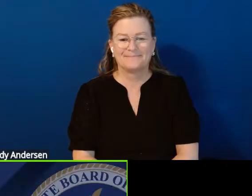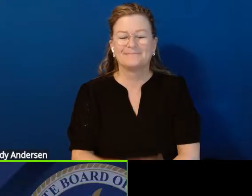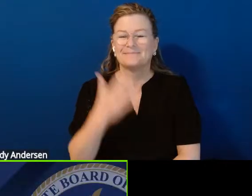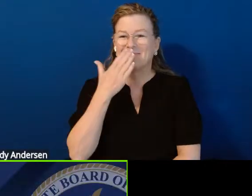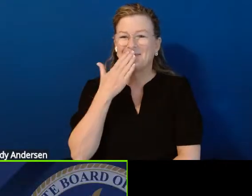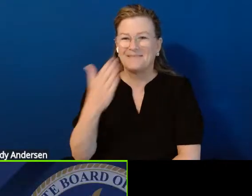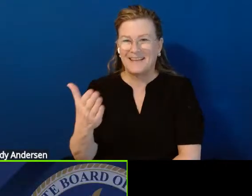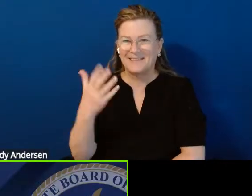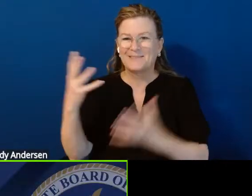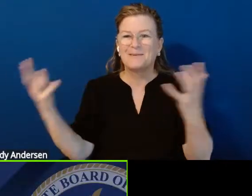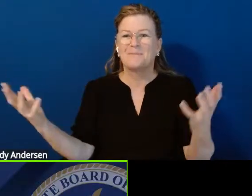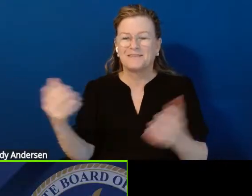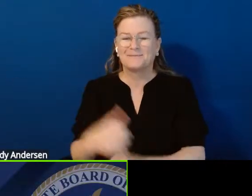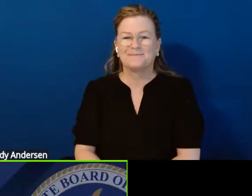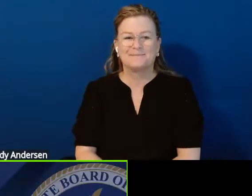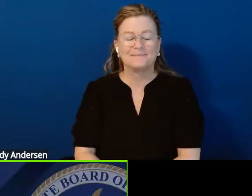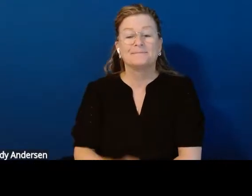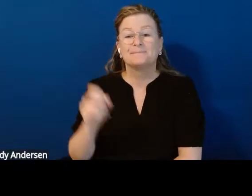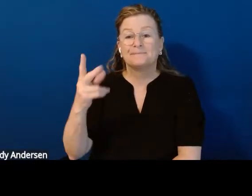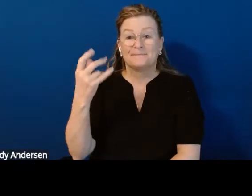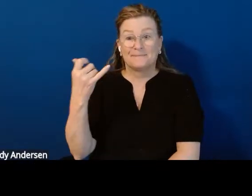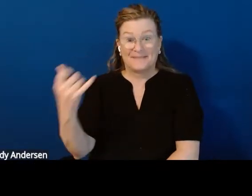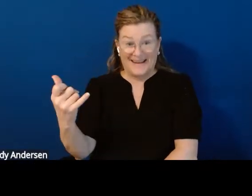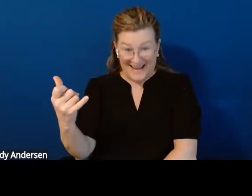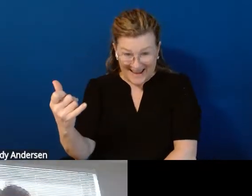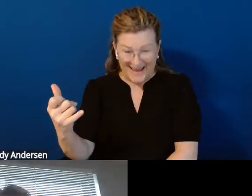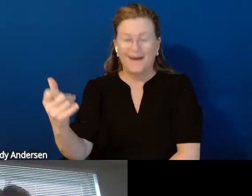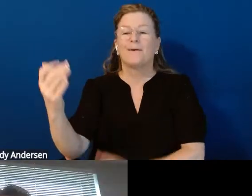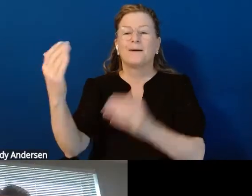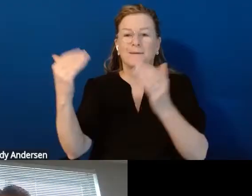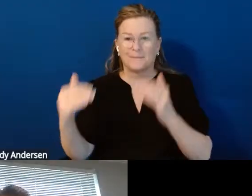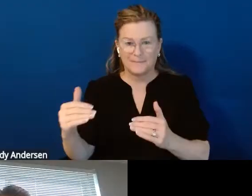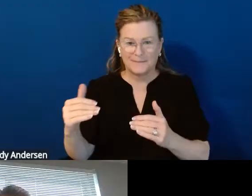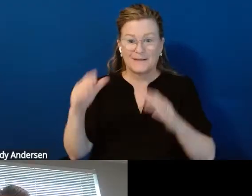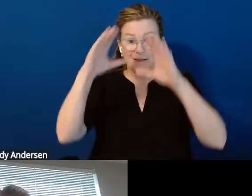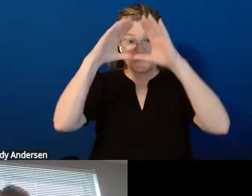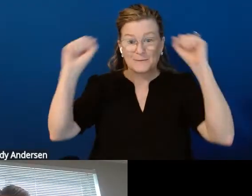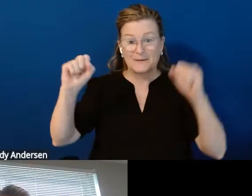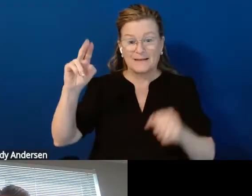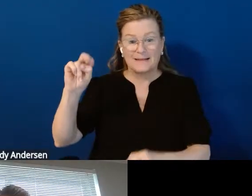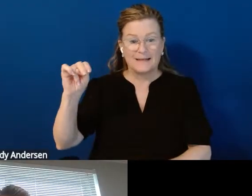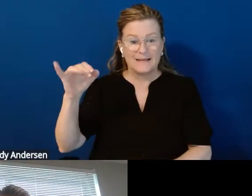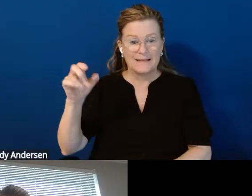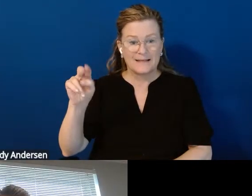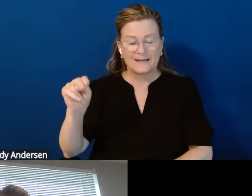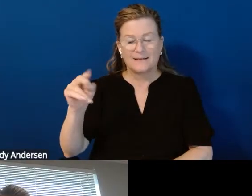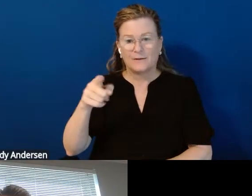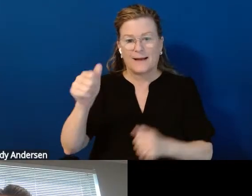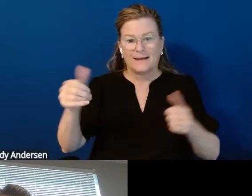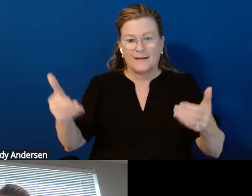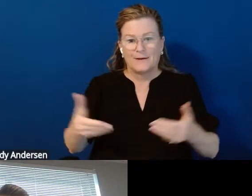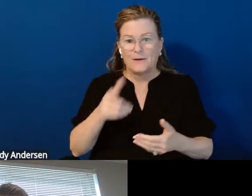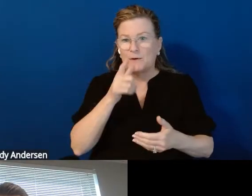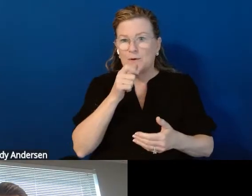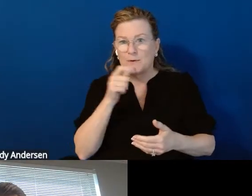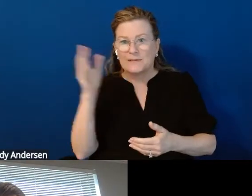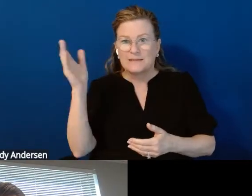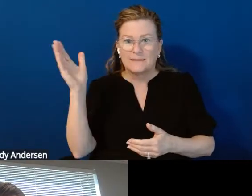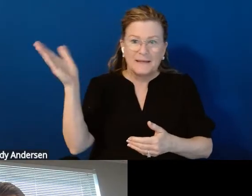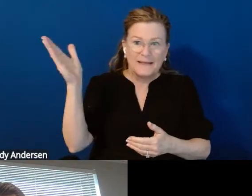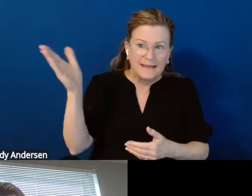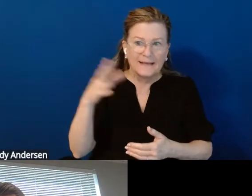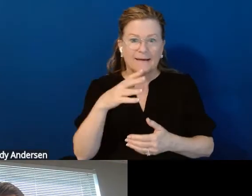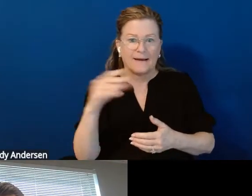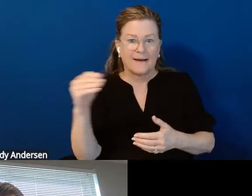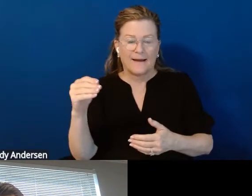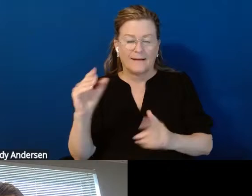Thank you so much. All right, now we will move to Superintendent Nelson. I'll have you introduce who's speaking